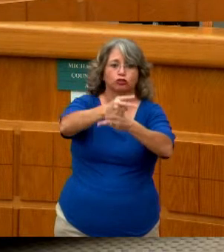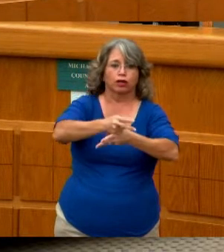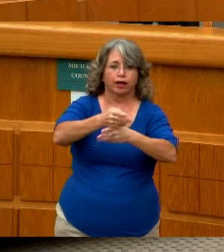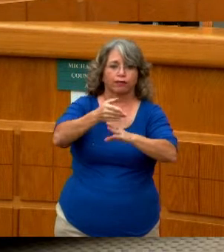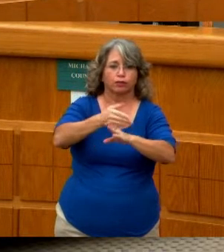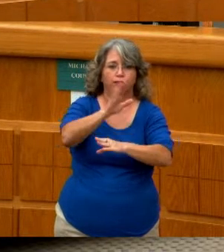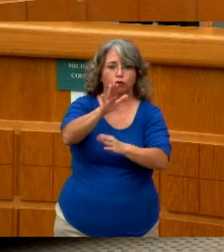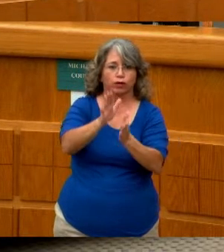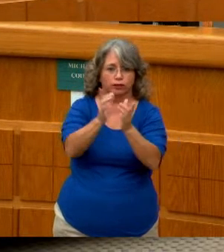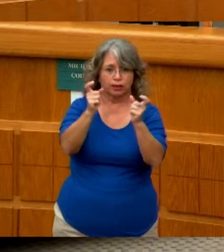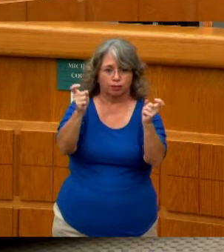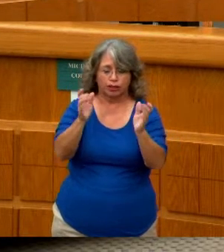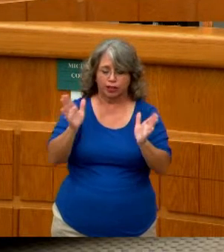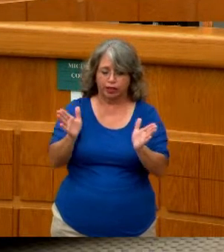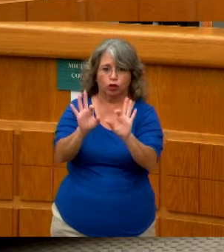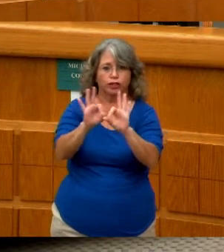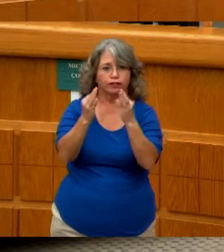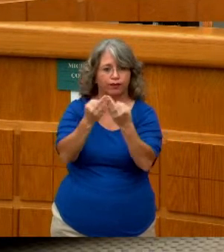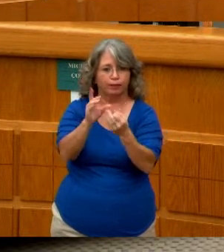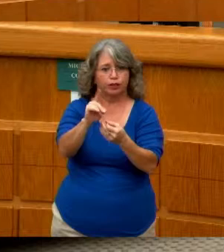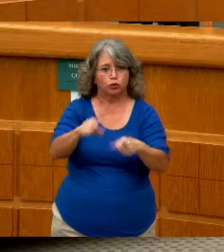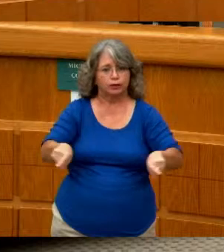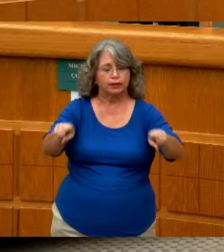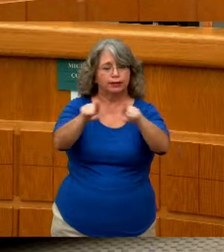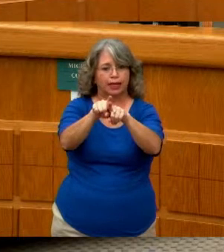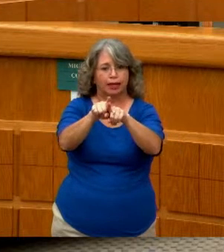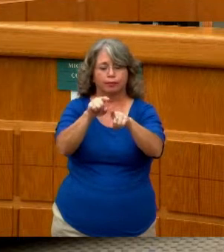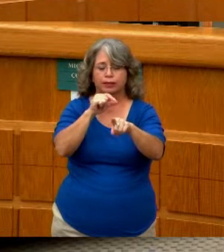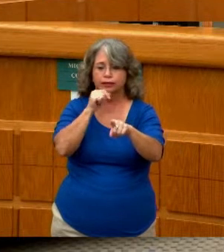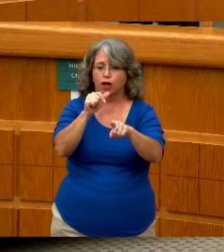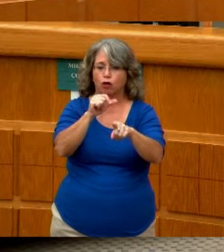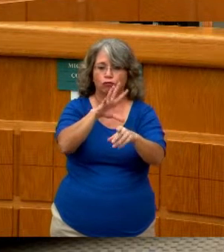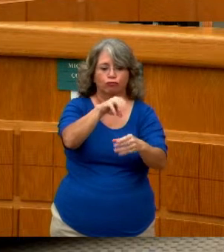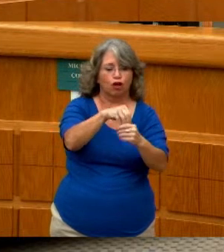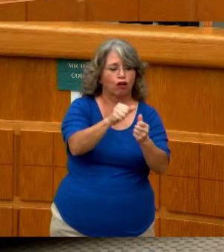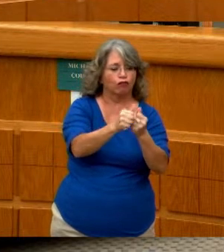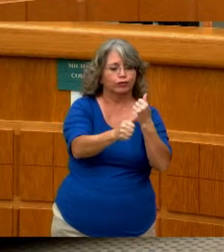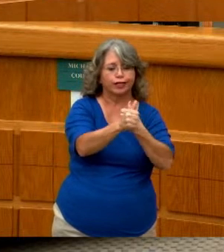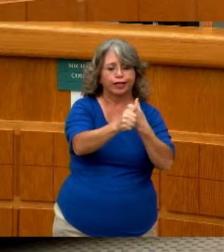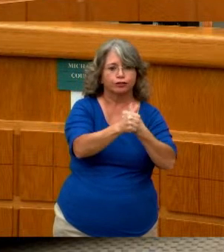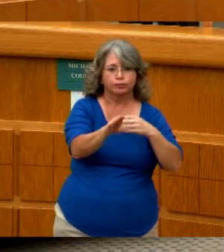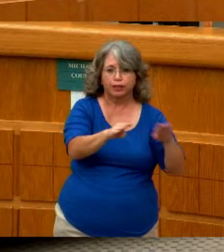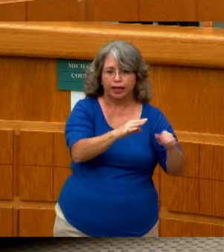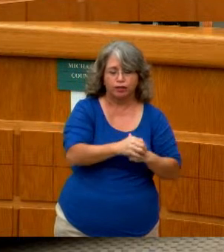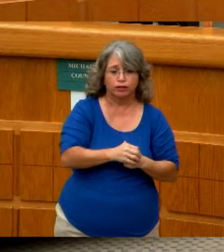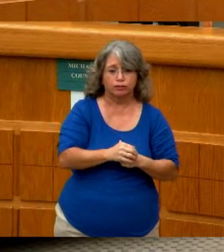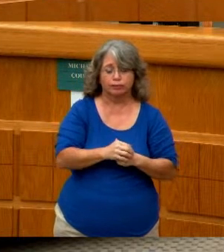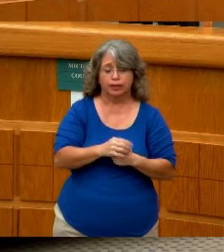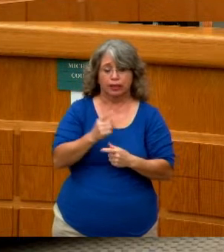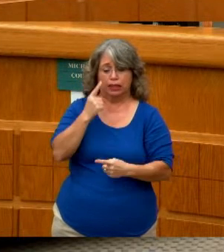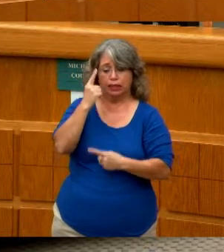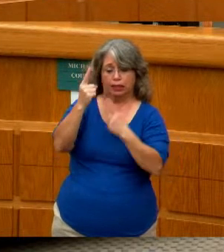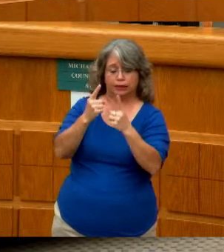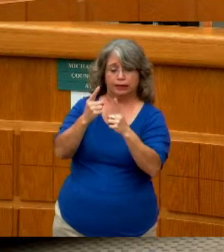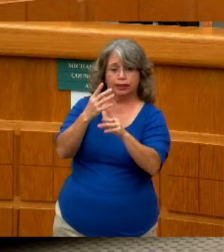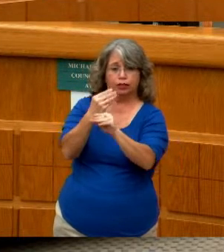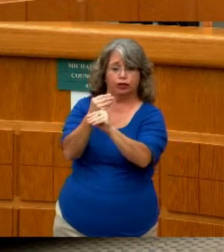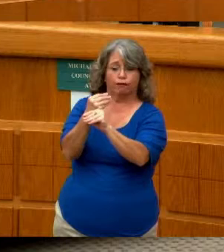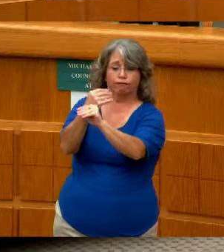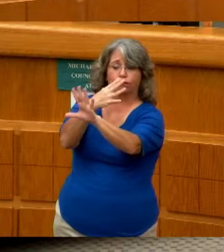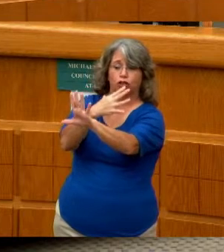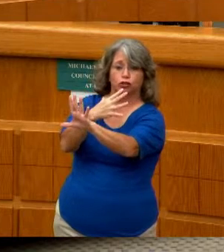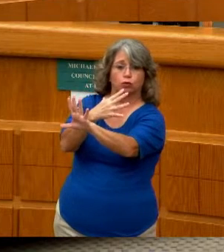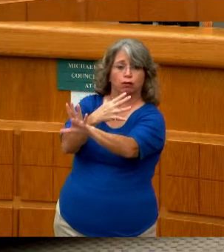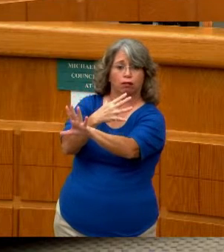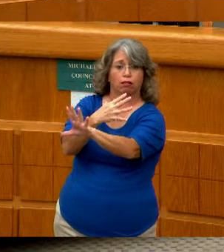this week prior to your celebration and encourage your family to do the same. Do not practice risky behavior.